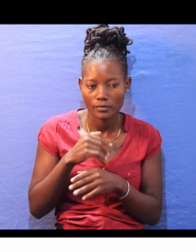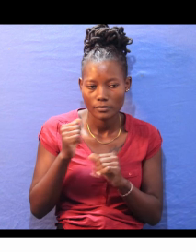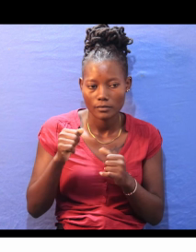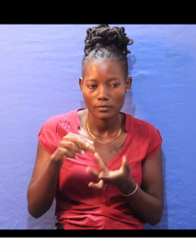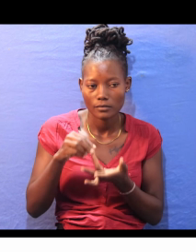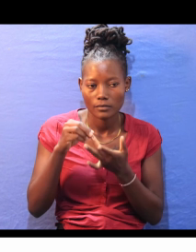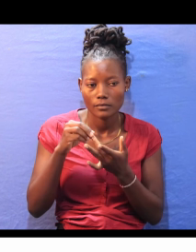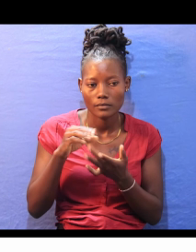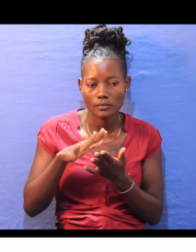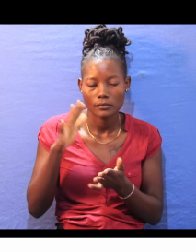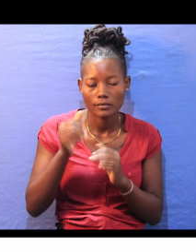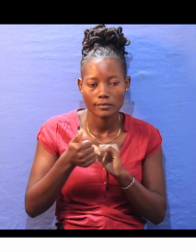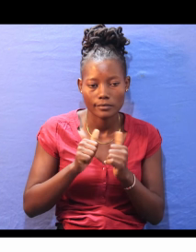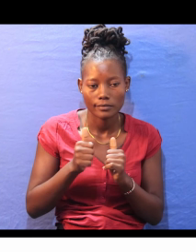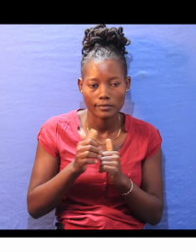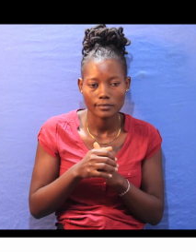for our sport.